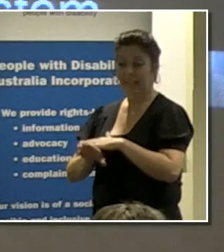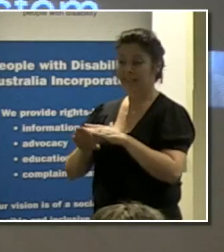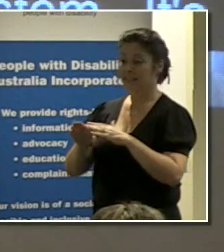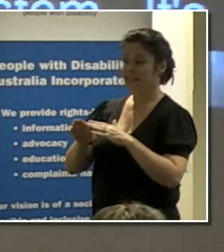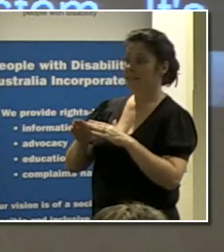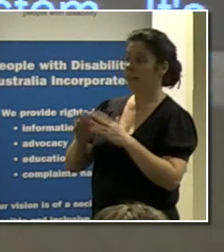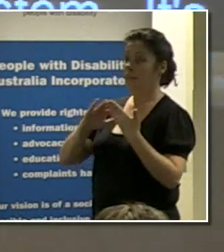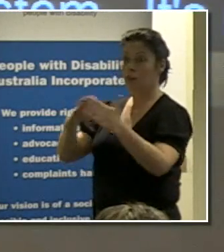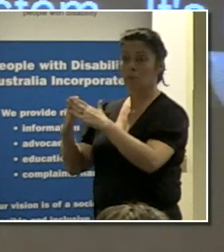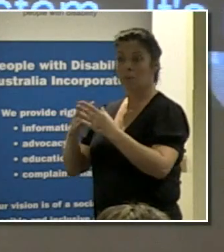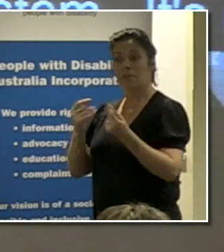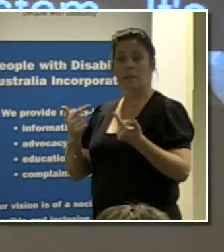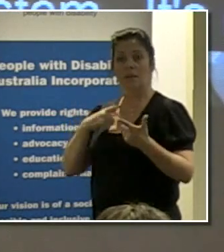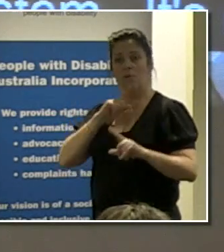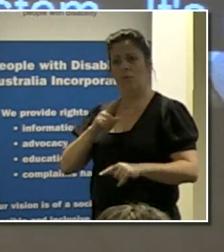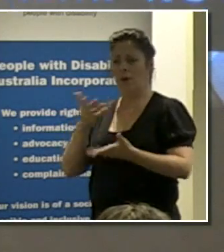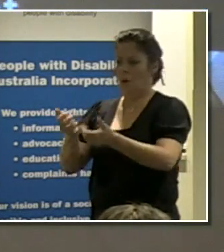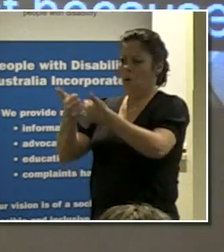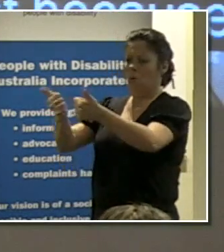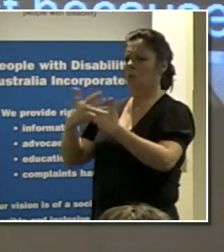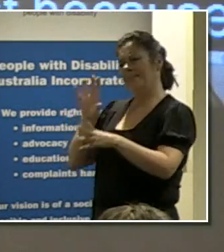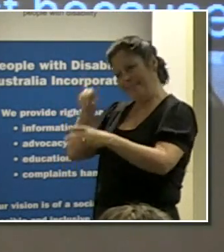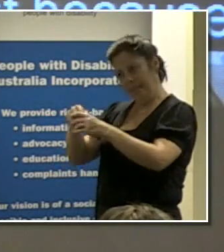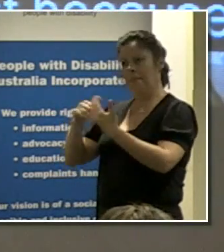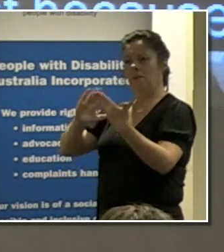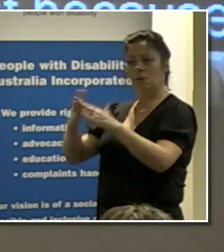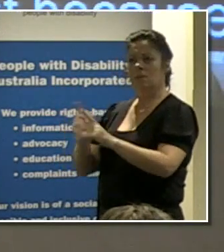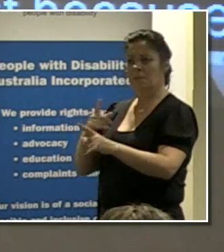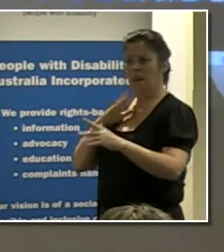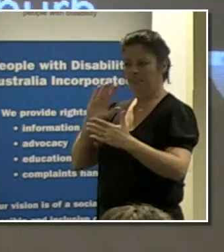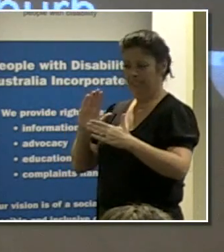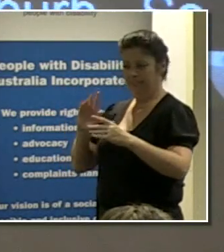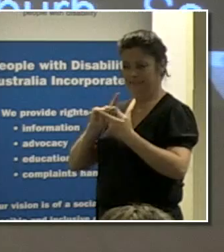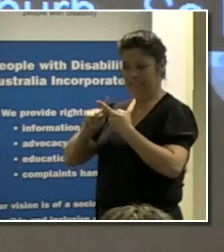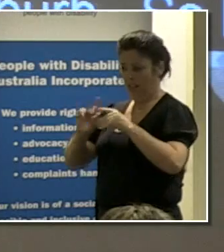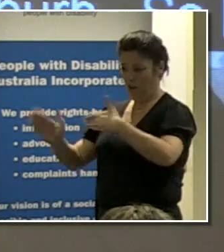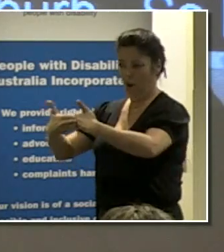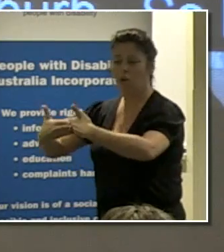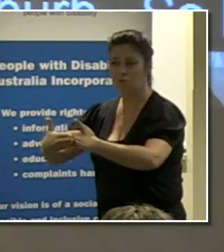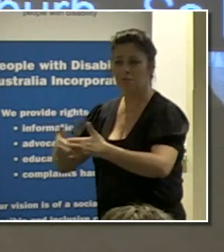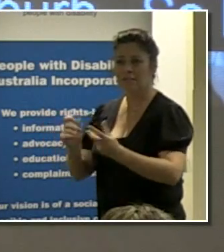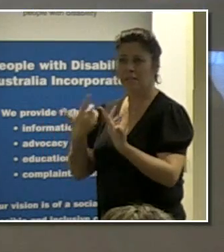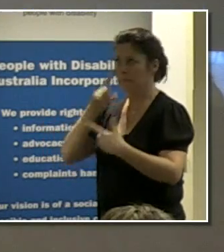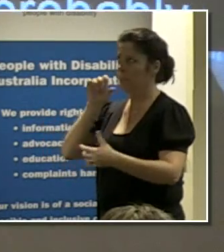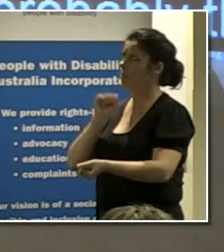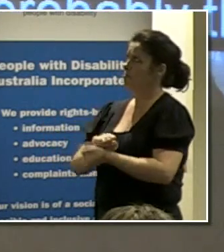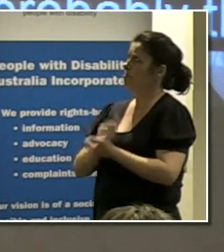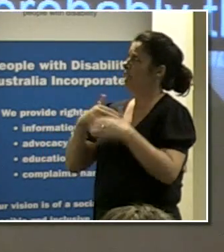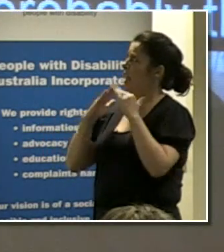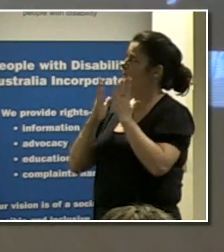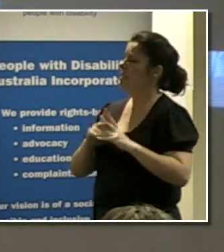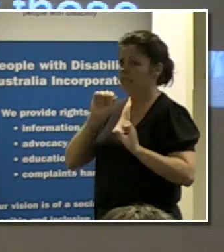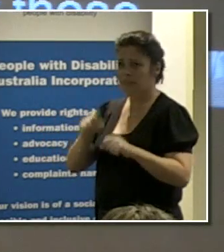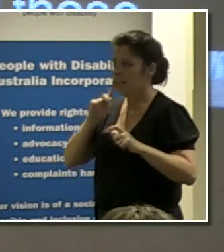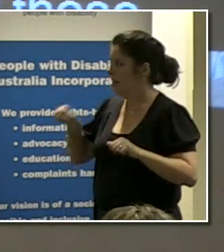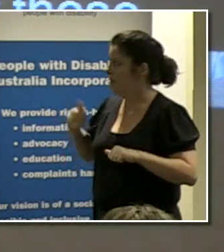So having open systems, I think, is probably the critical issue for those people whose vulnerability